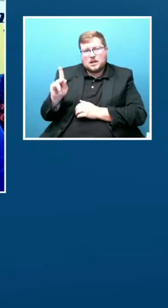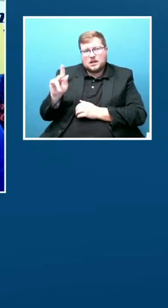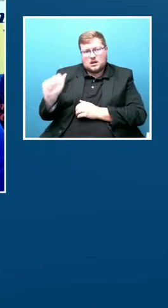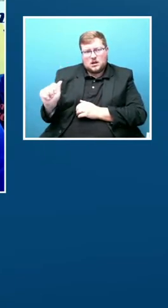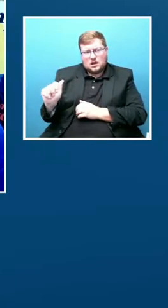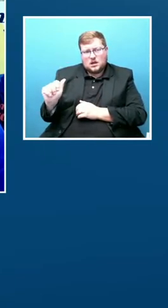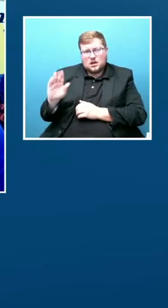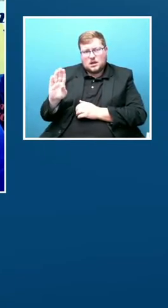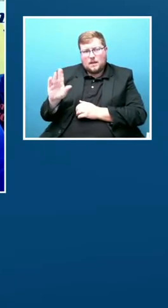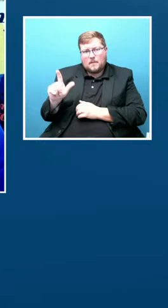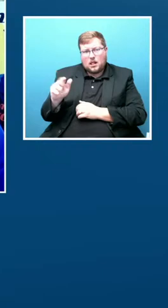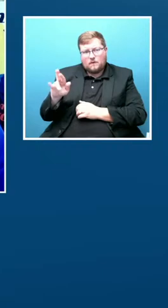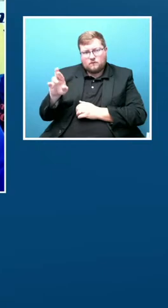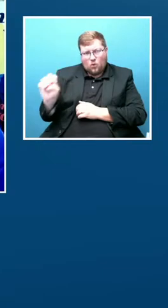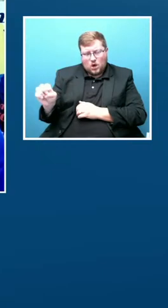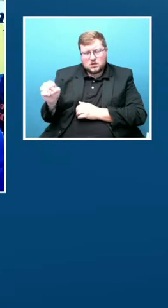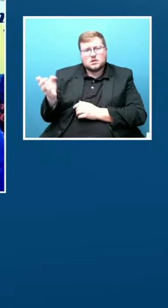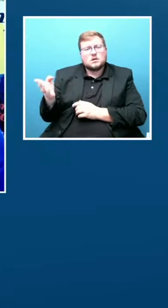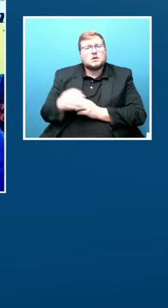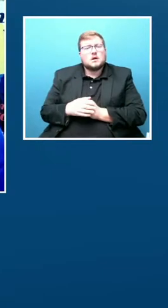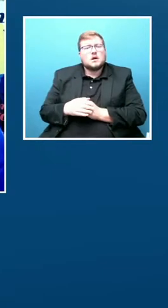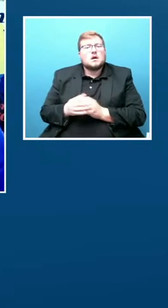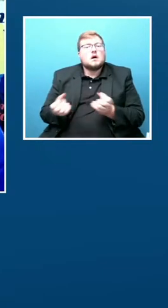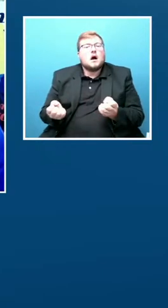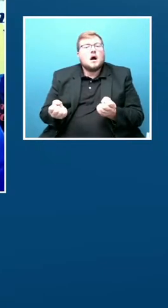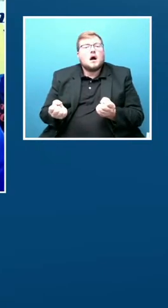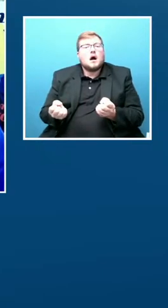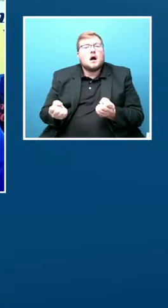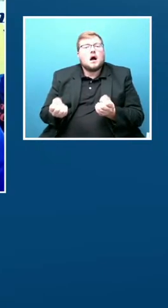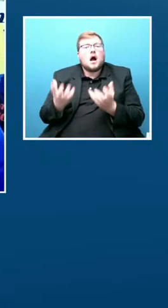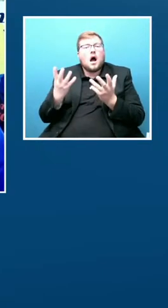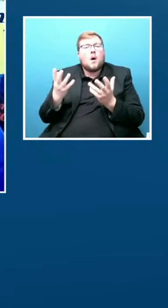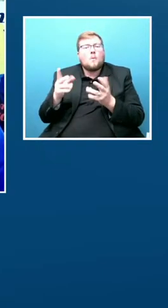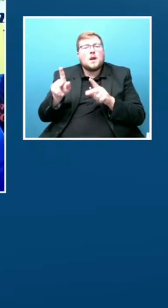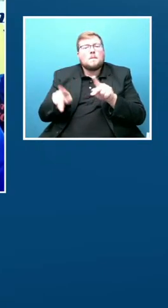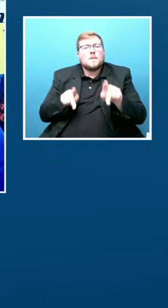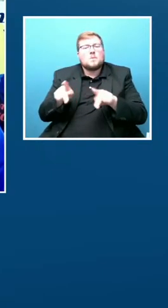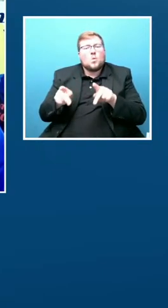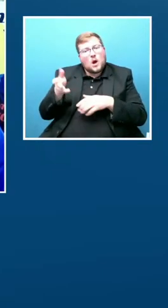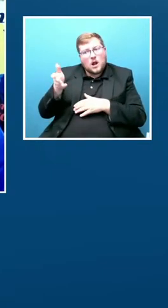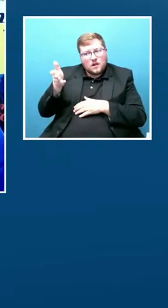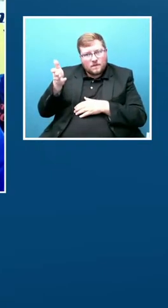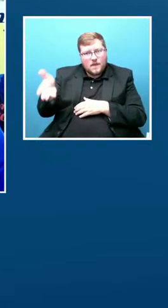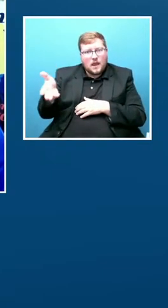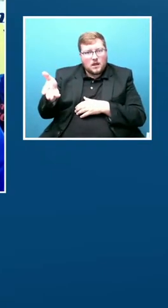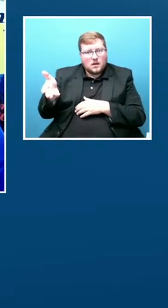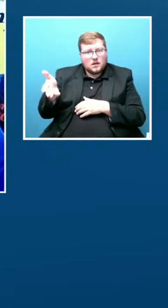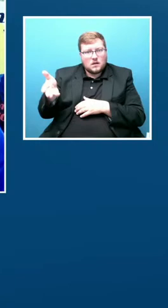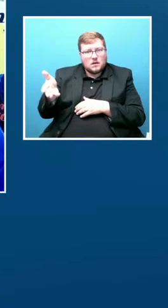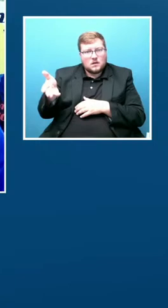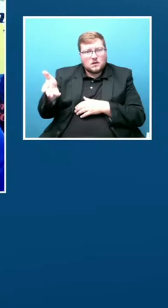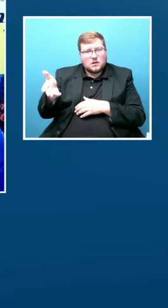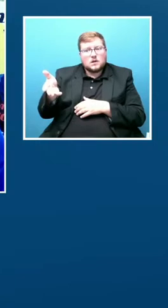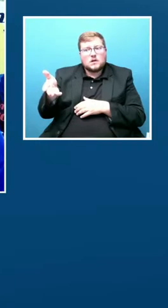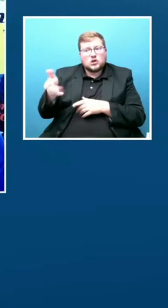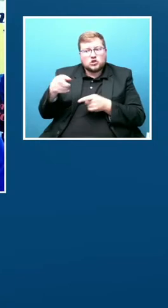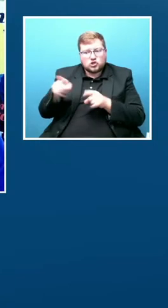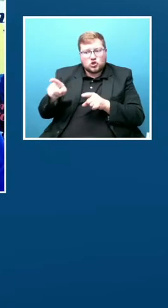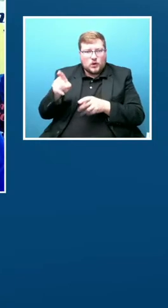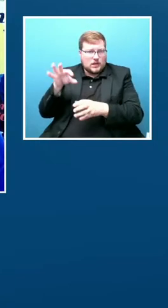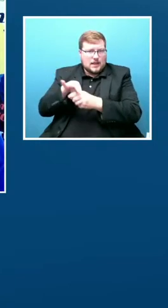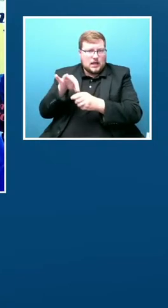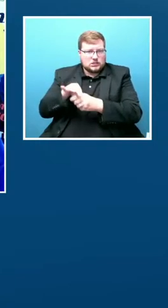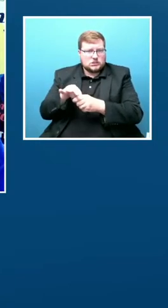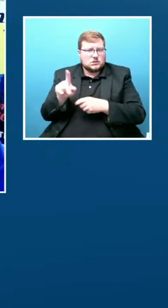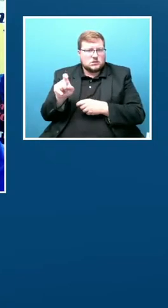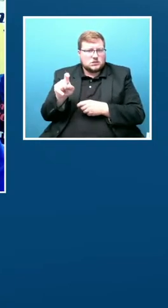Biafor. How many people were there actually at the election?